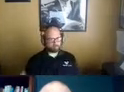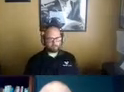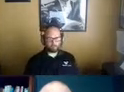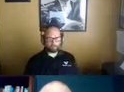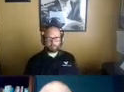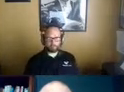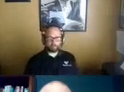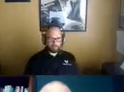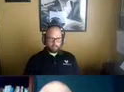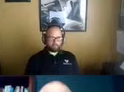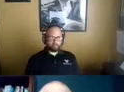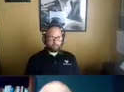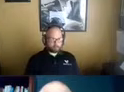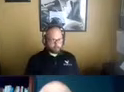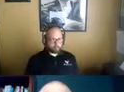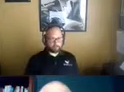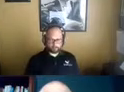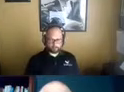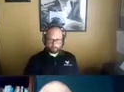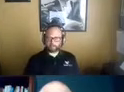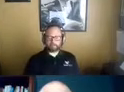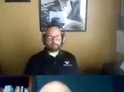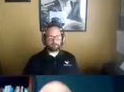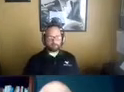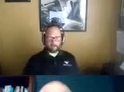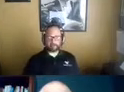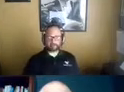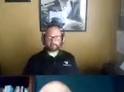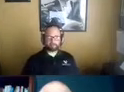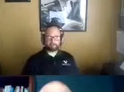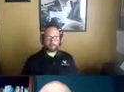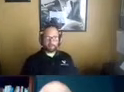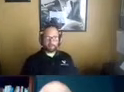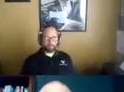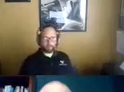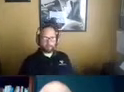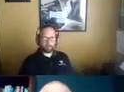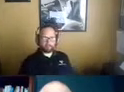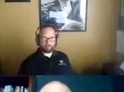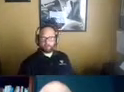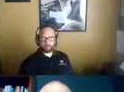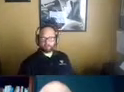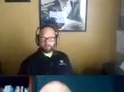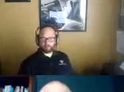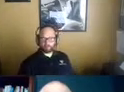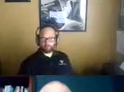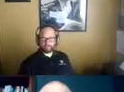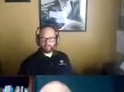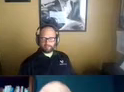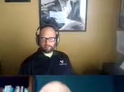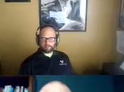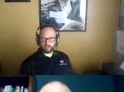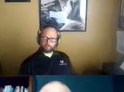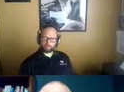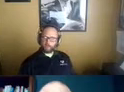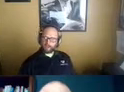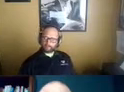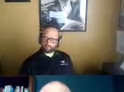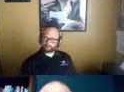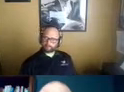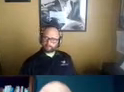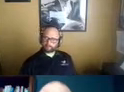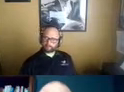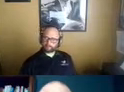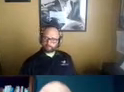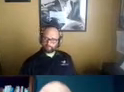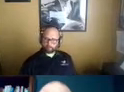sure many people are familiar with. They're a very big center, very active. They've developed Zoom plain language how-to